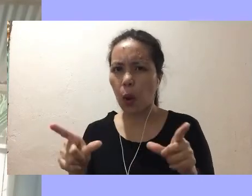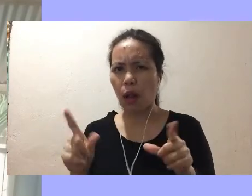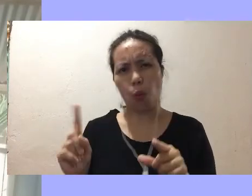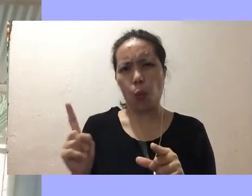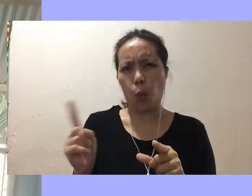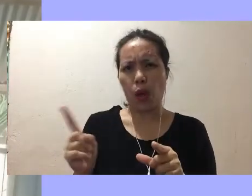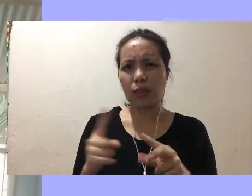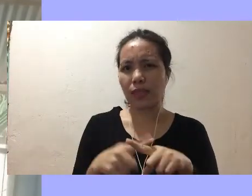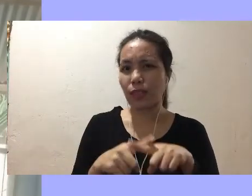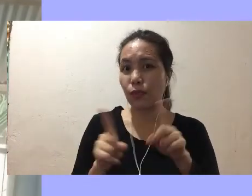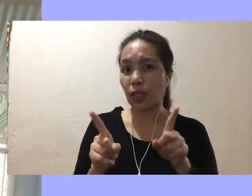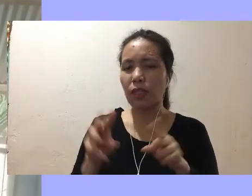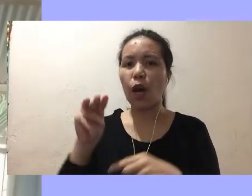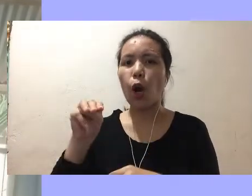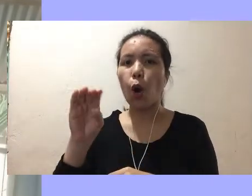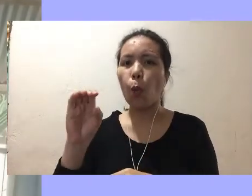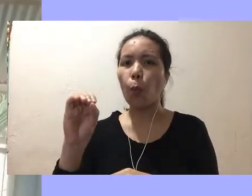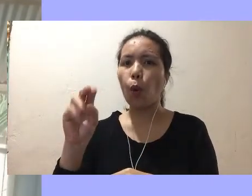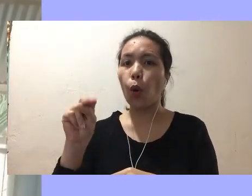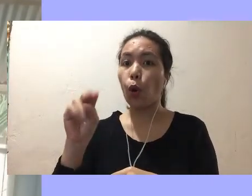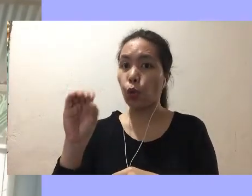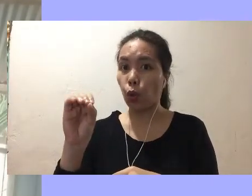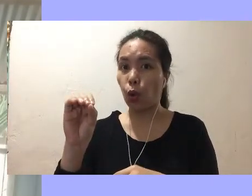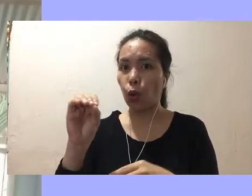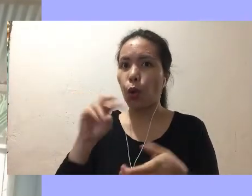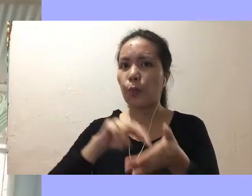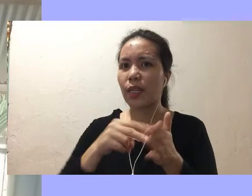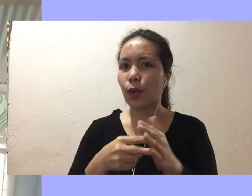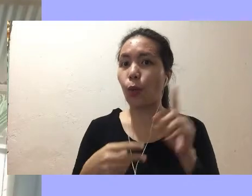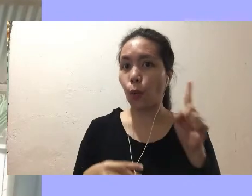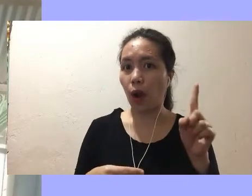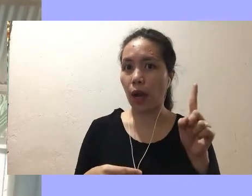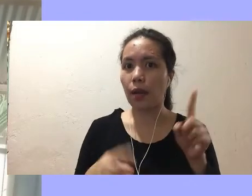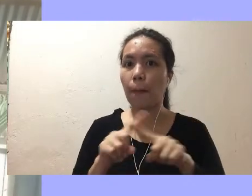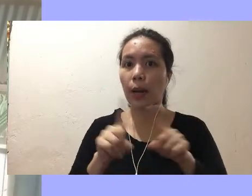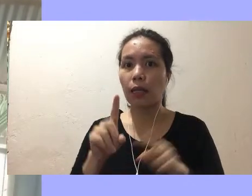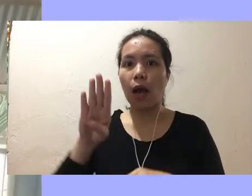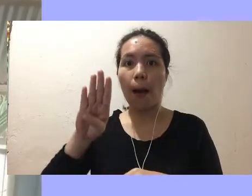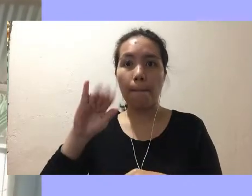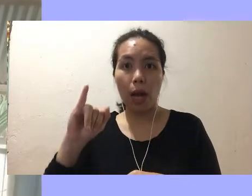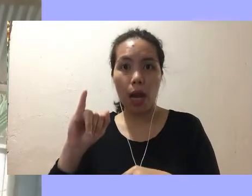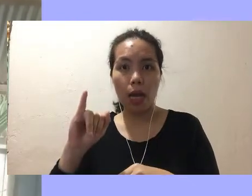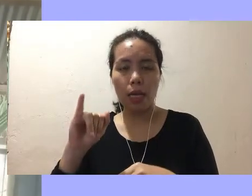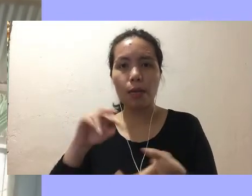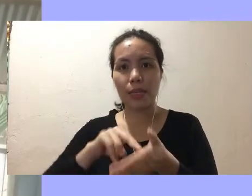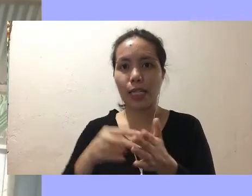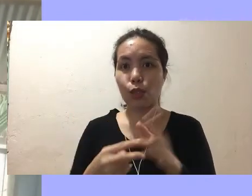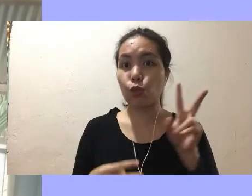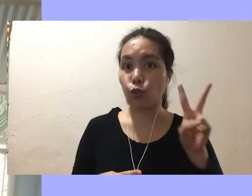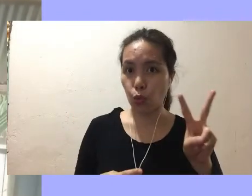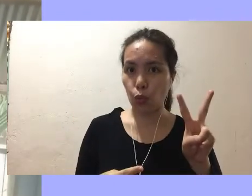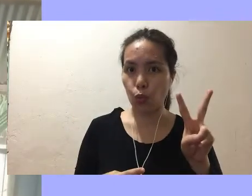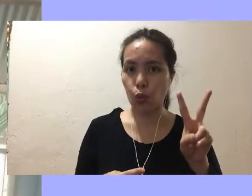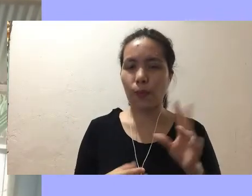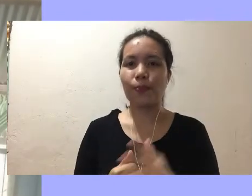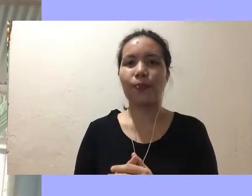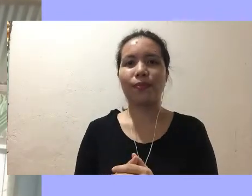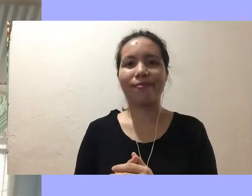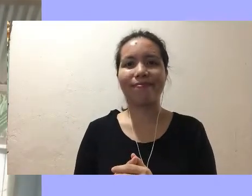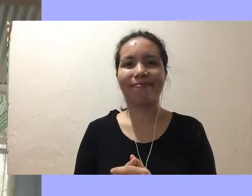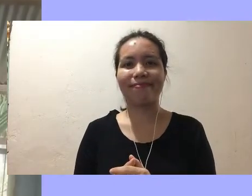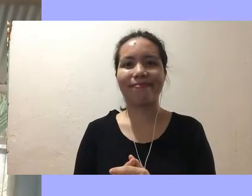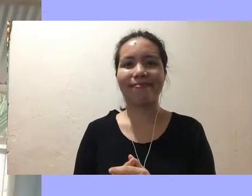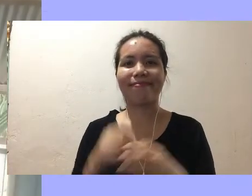let us identify when we say mono, that's meaning one, but bilingual, it can be two,